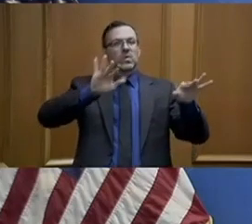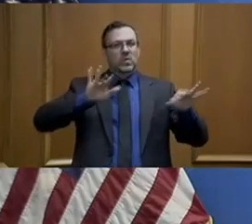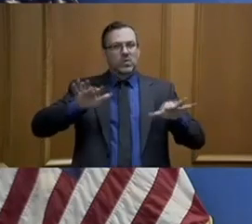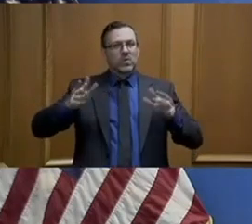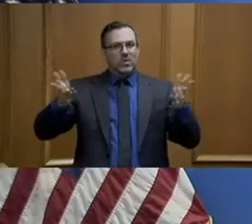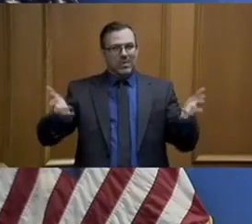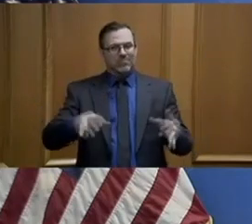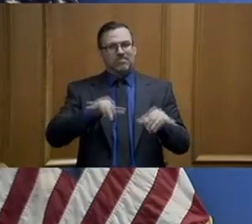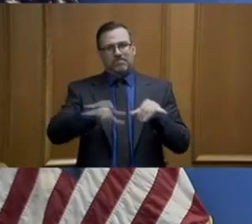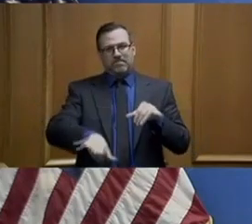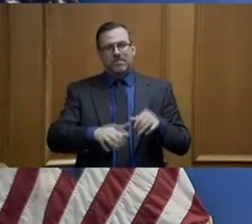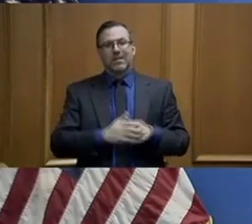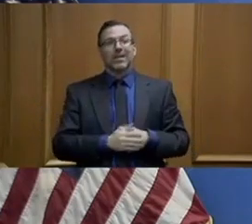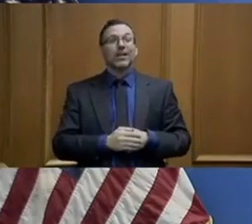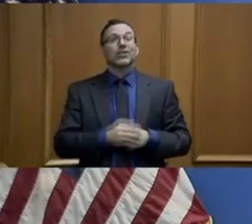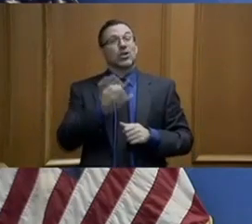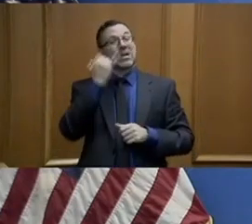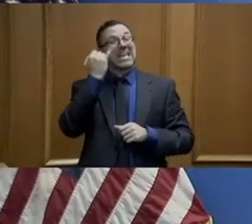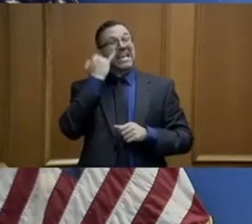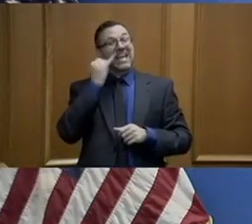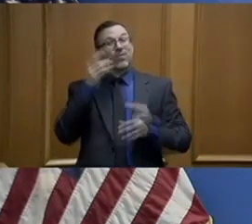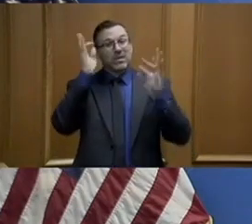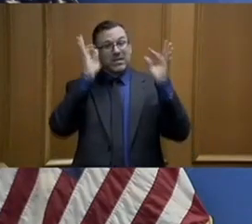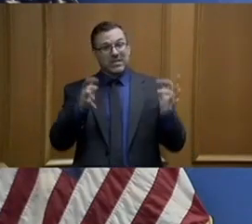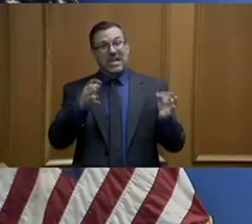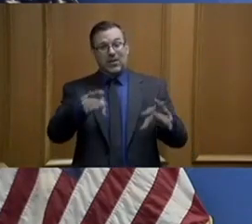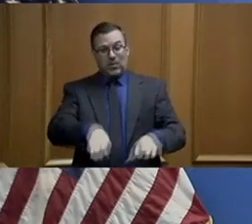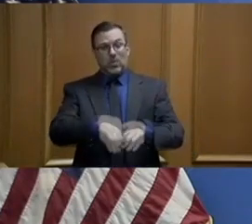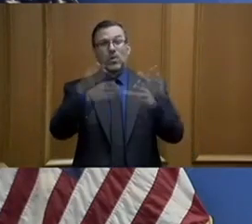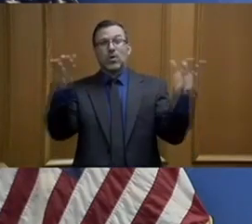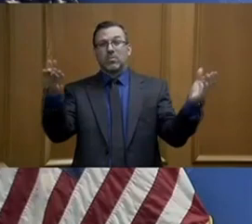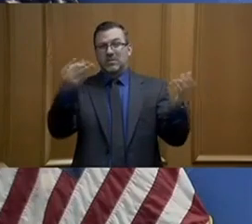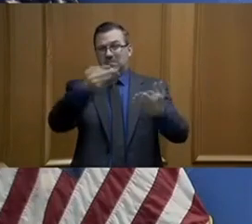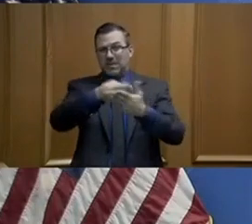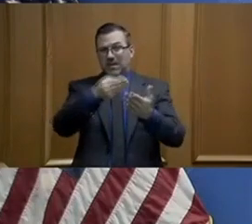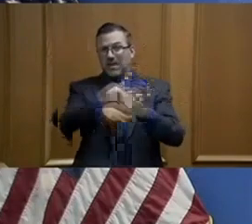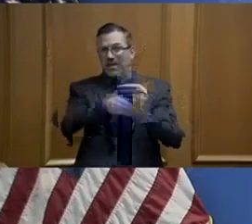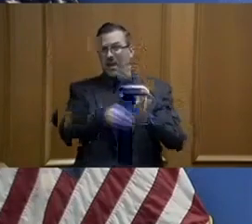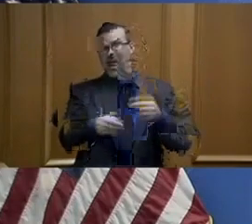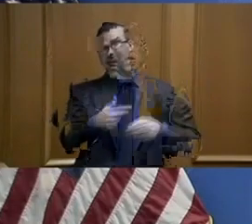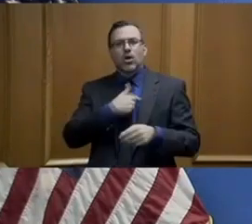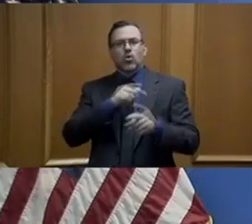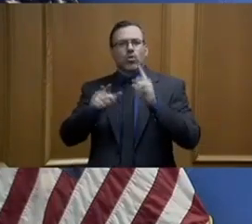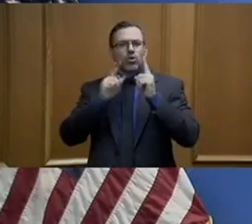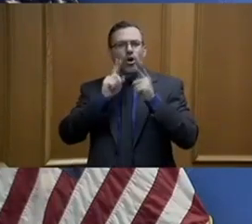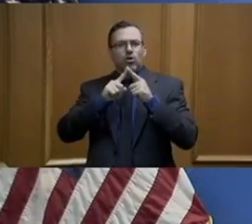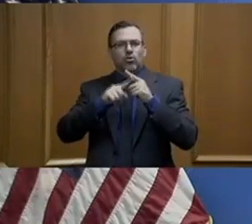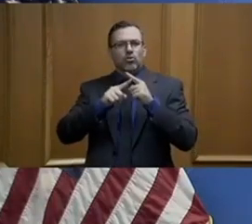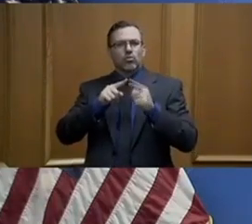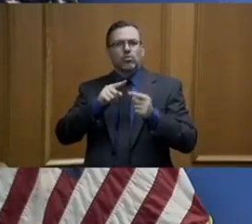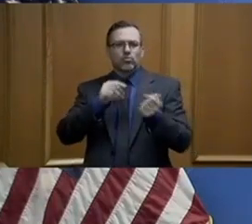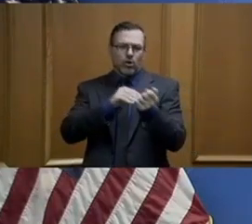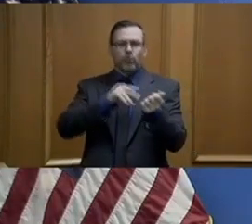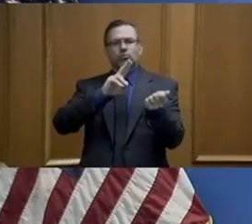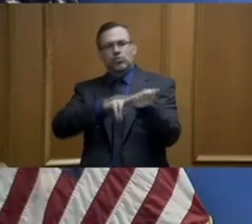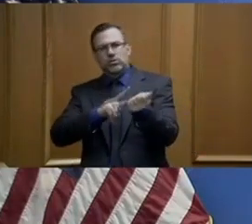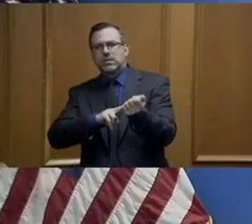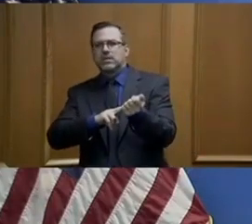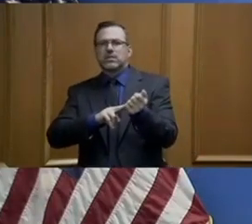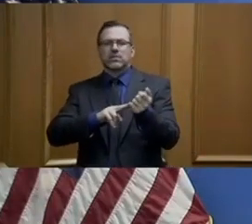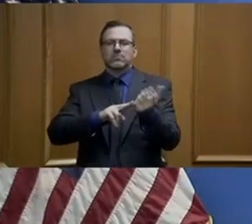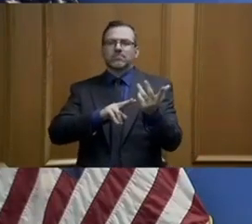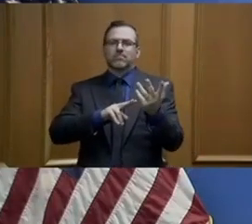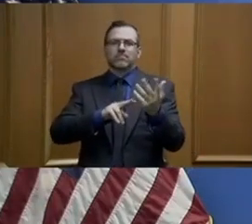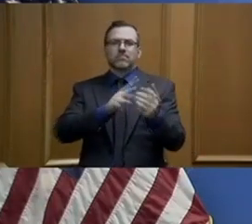make at opening the economy back up, as it were, or rebooting the healthcare officials from around the state,